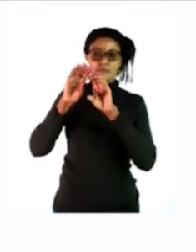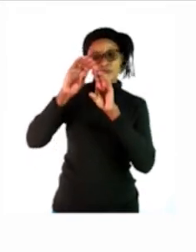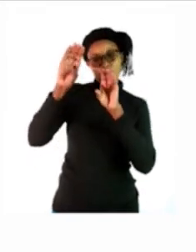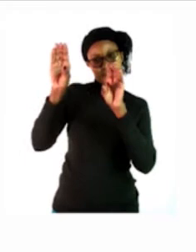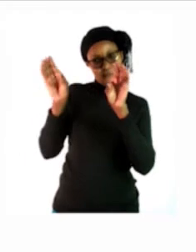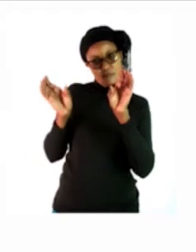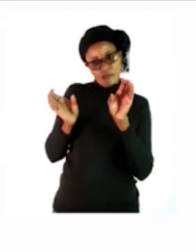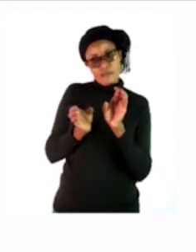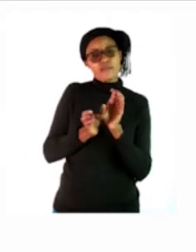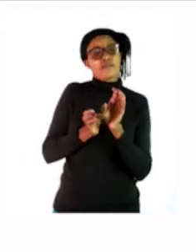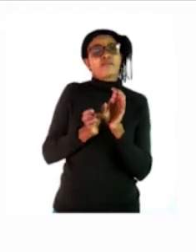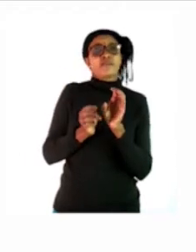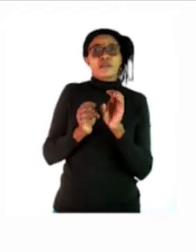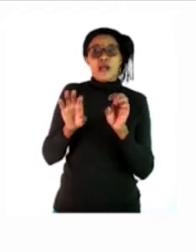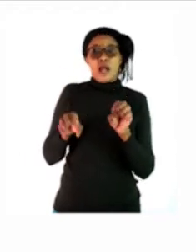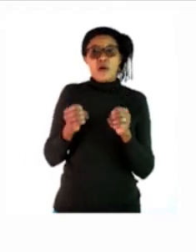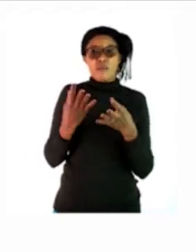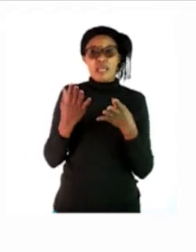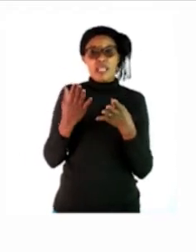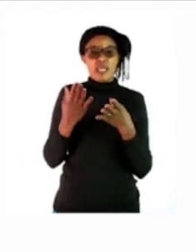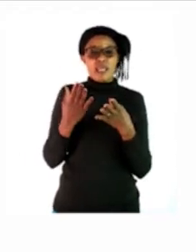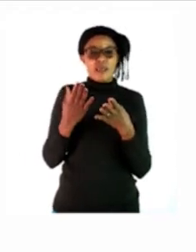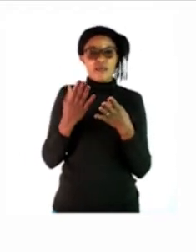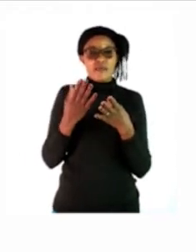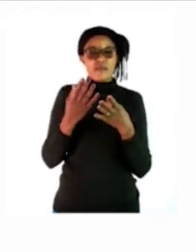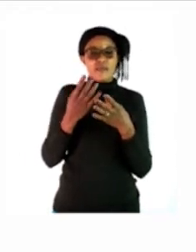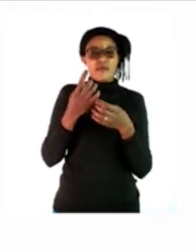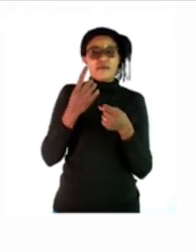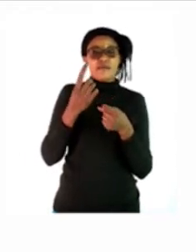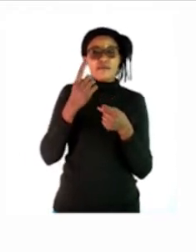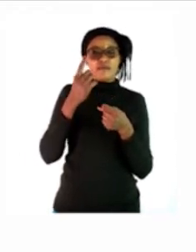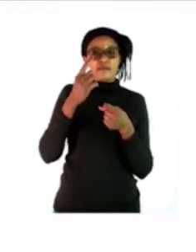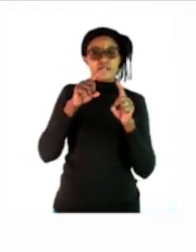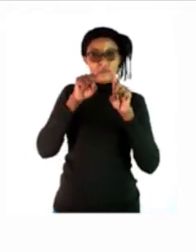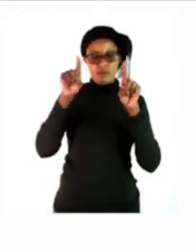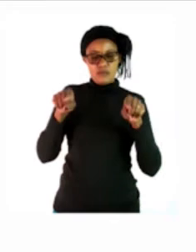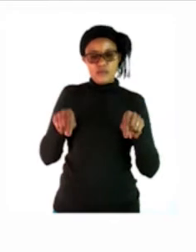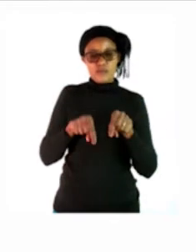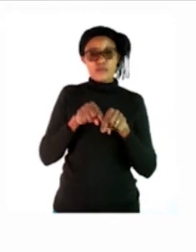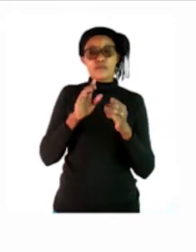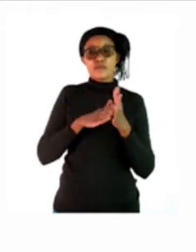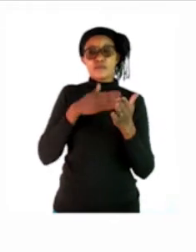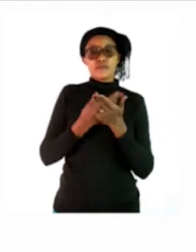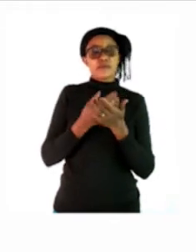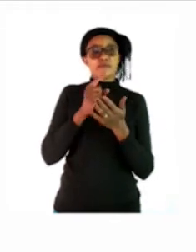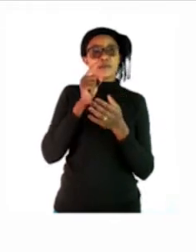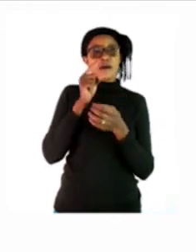Christmas wreaths are there? Let's quickly count in the big picture.